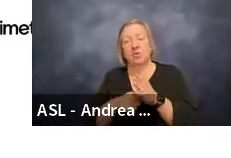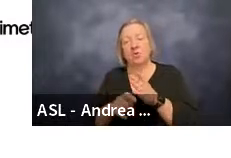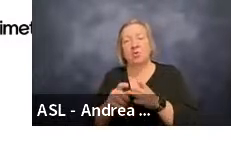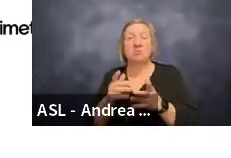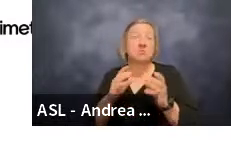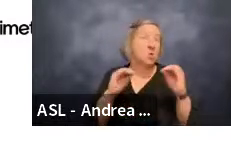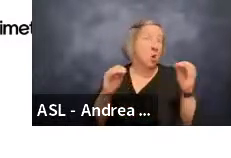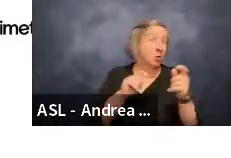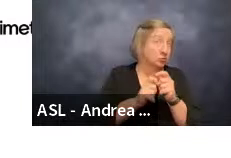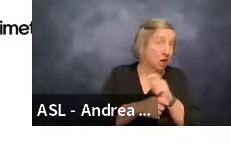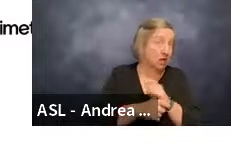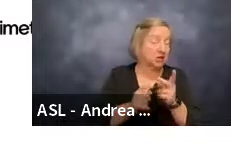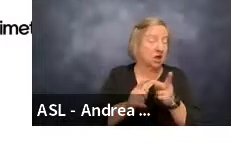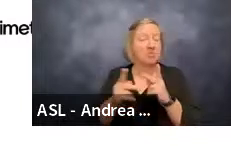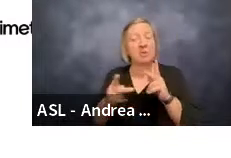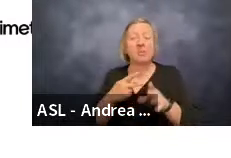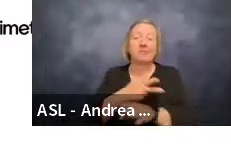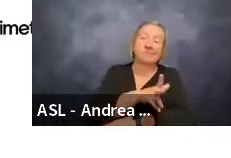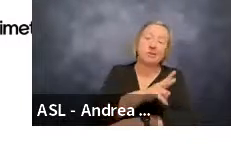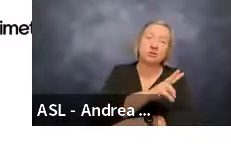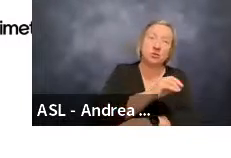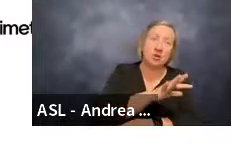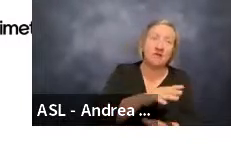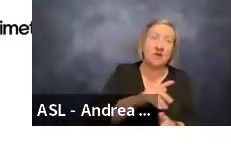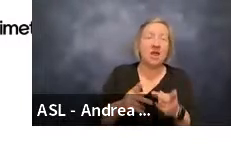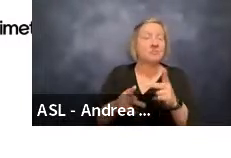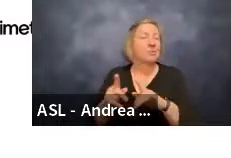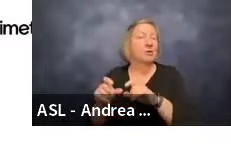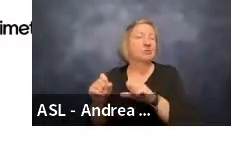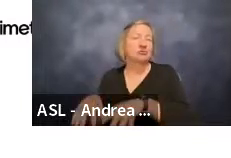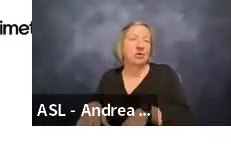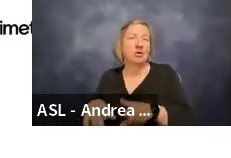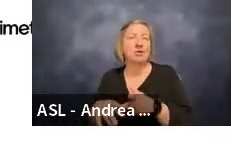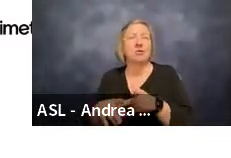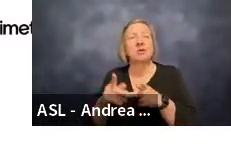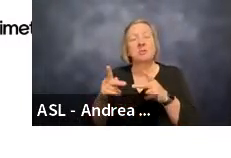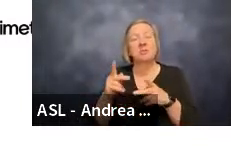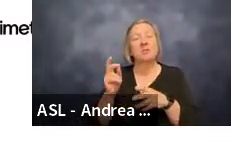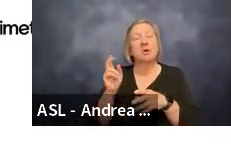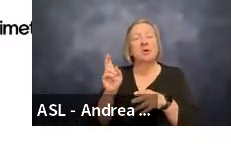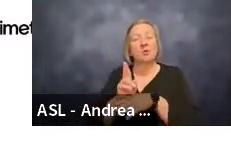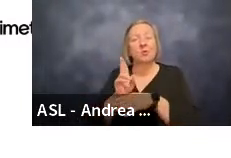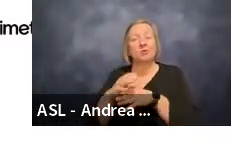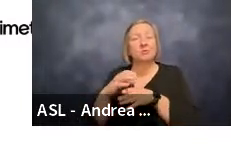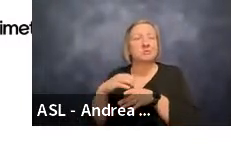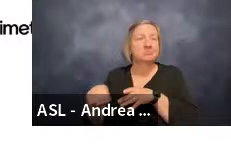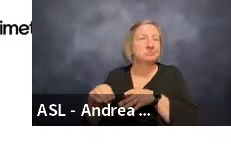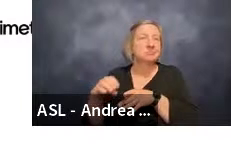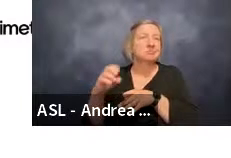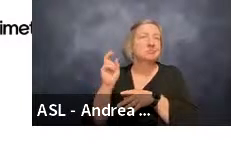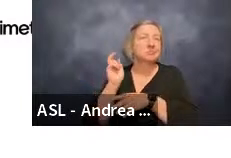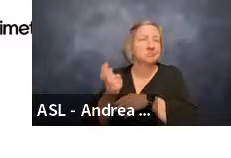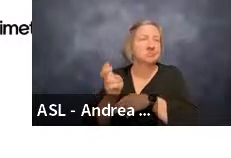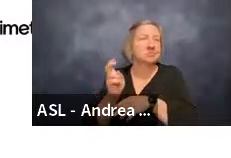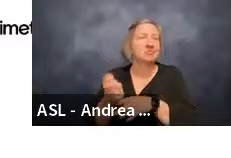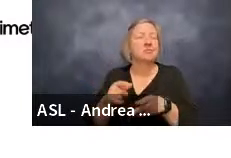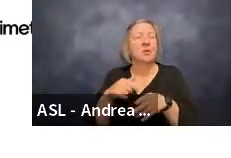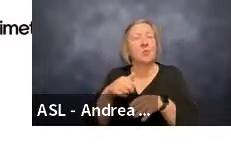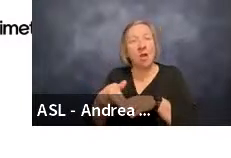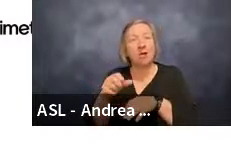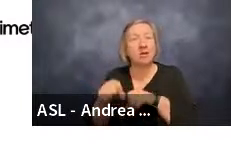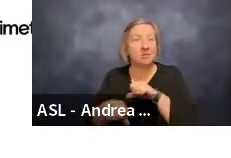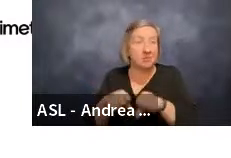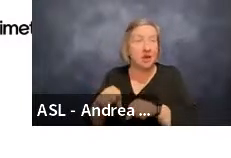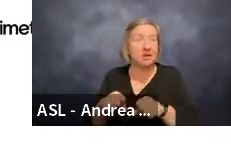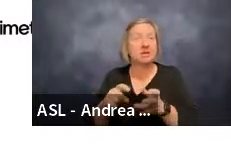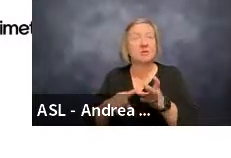changes, taking 205, skipping the trip, taking transit, walking or biking, traveling on a different time of